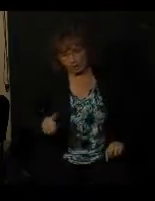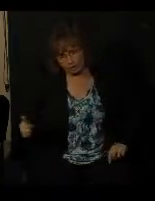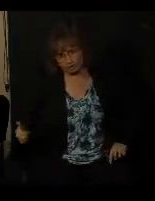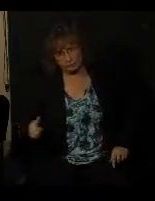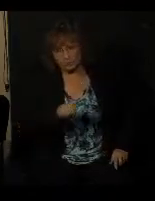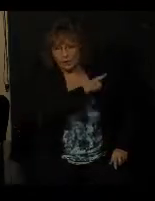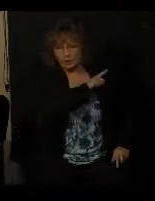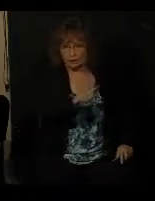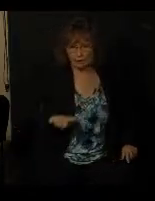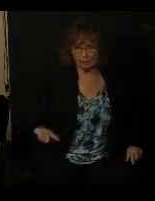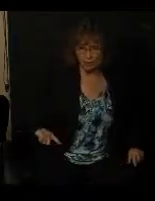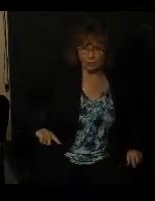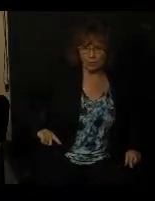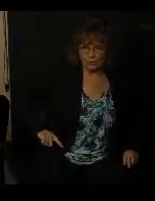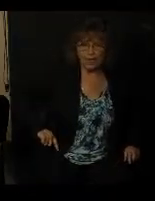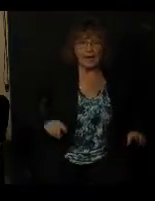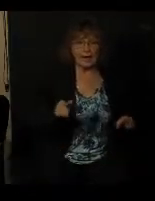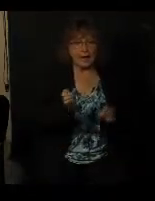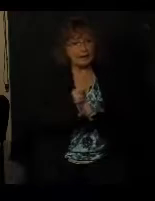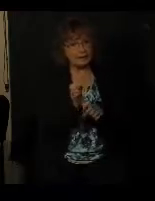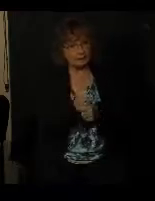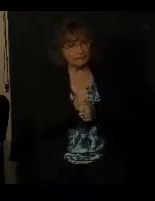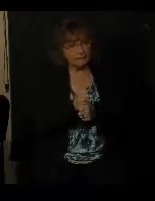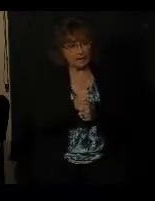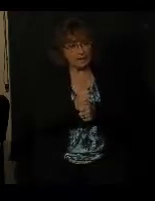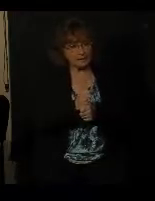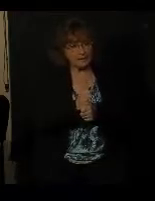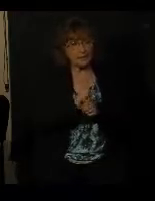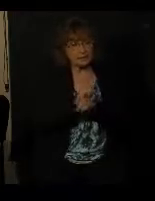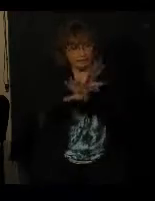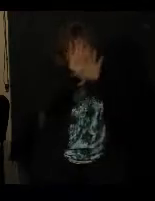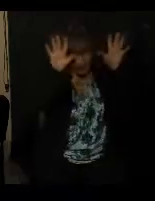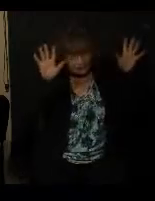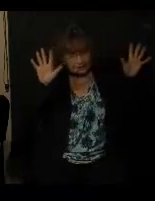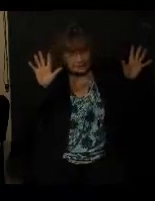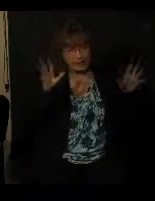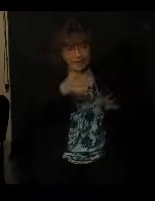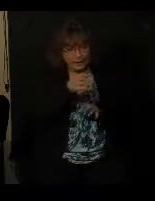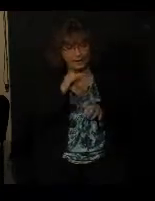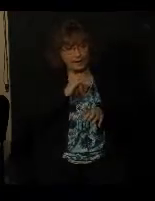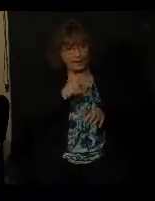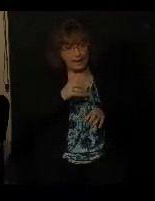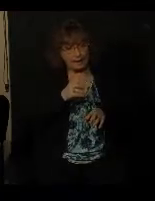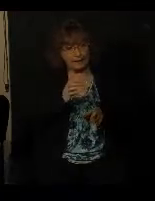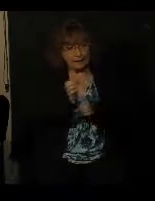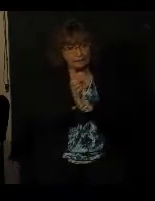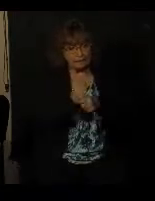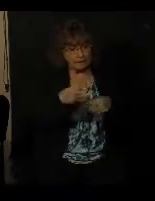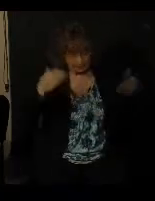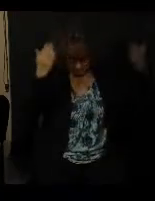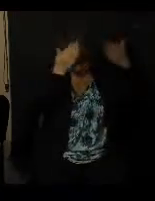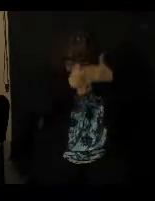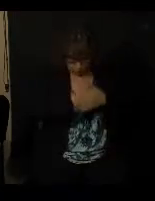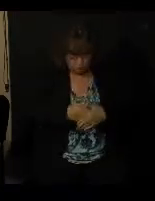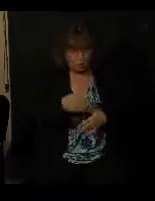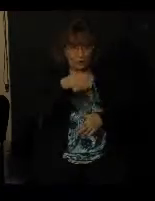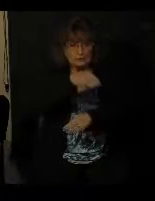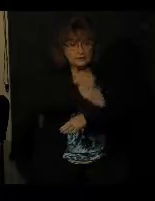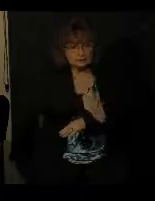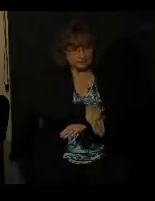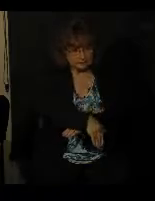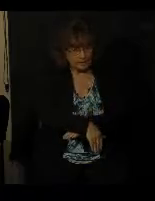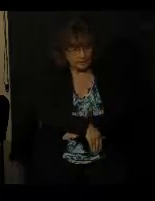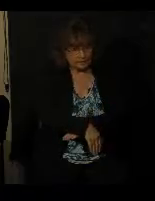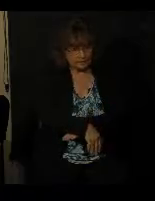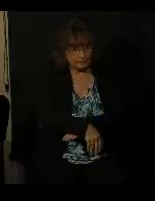darkness." Here's where the world's going to have trouble with Scripture. "I make peace and create evil. I, the Lord,